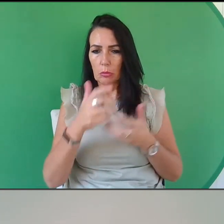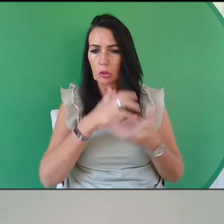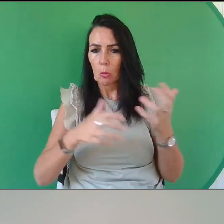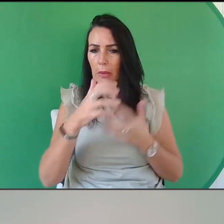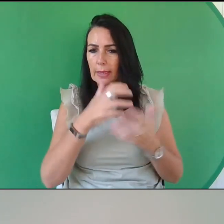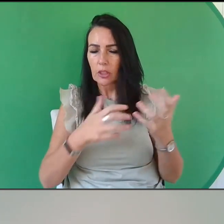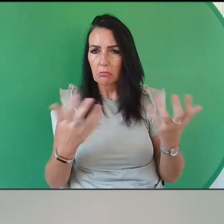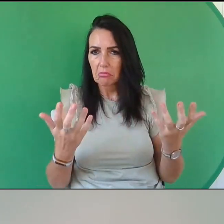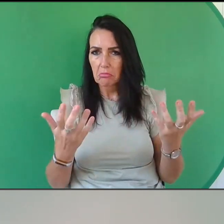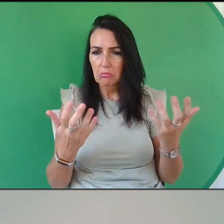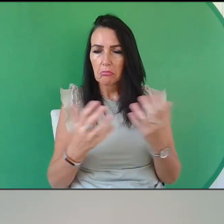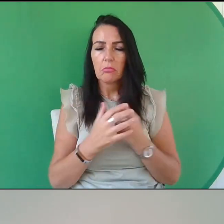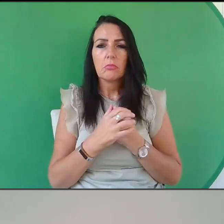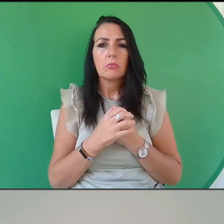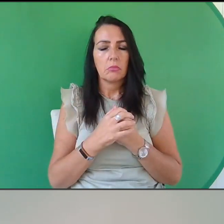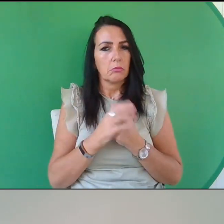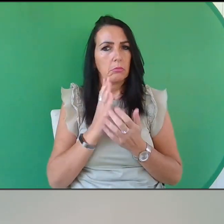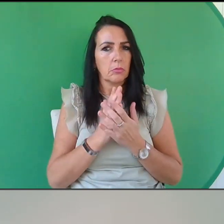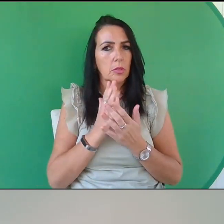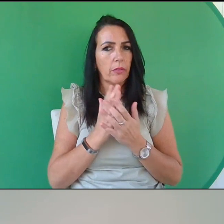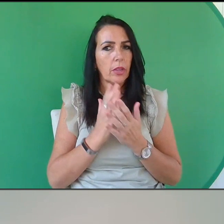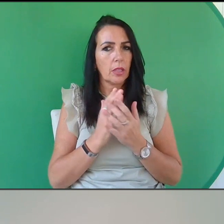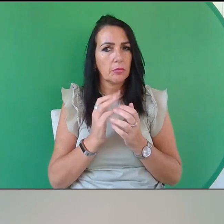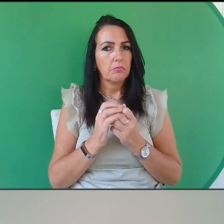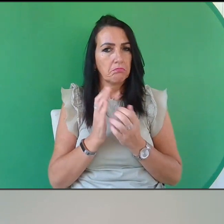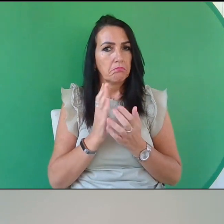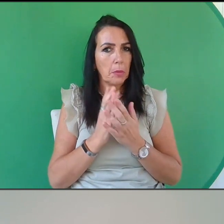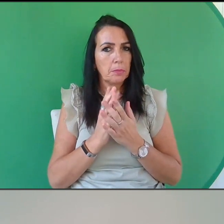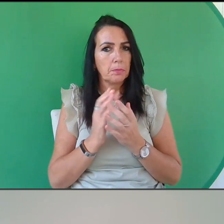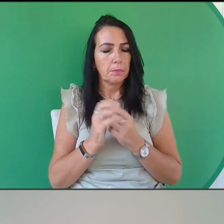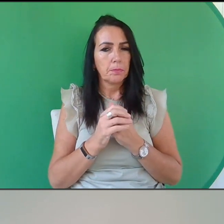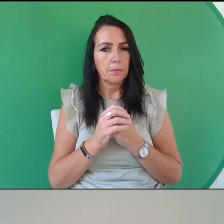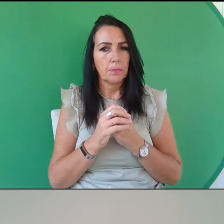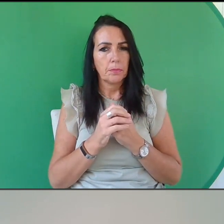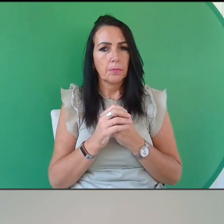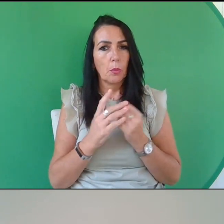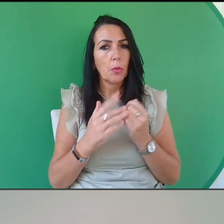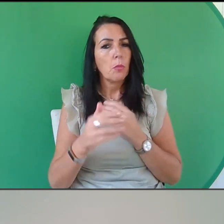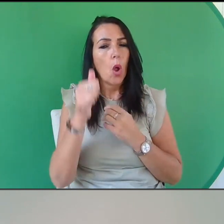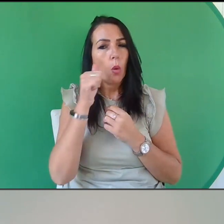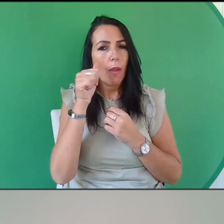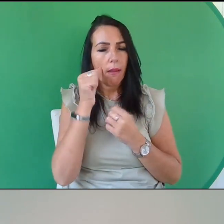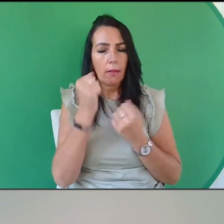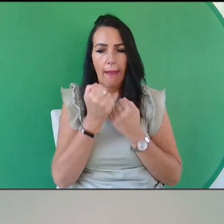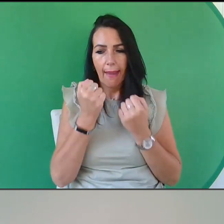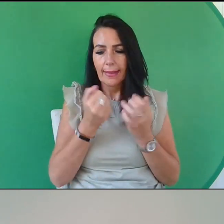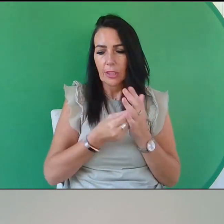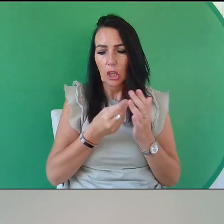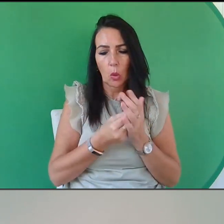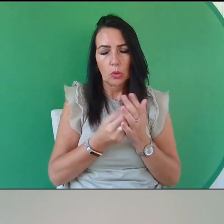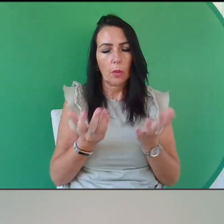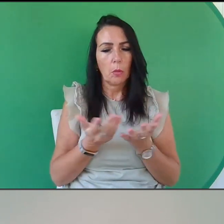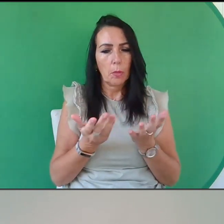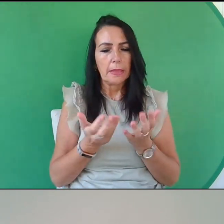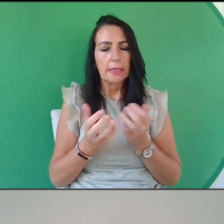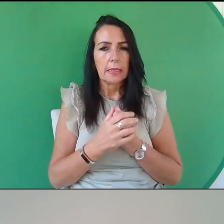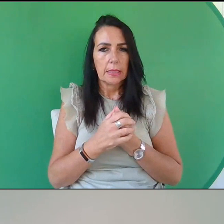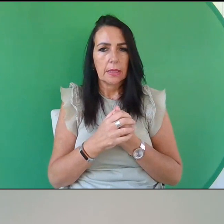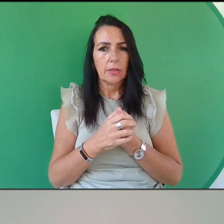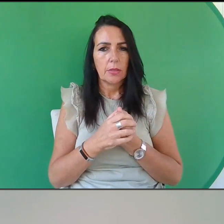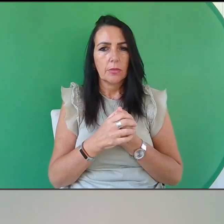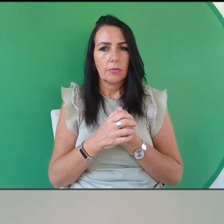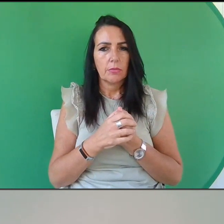And yeah, definitely we are more aware of our energy costs at the moment, and I